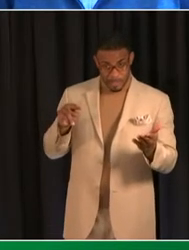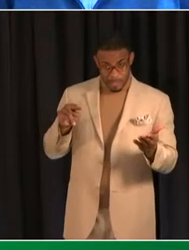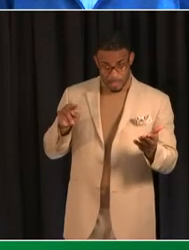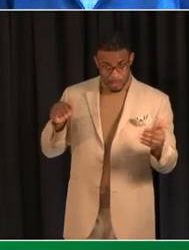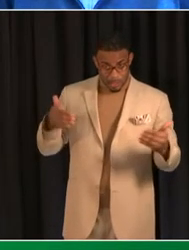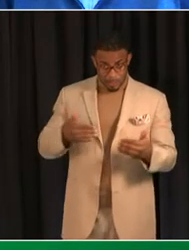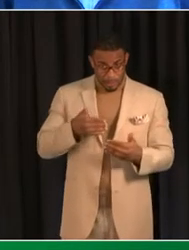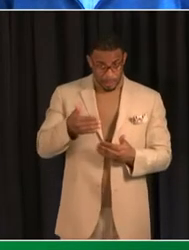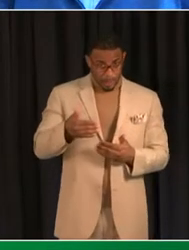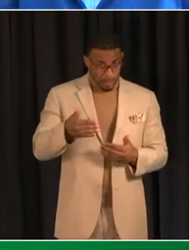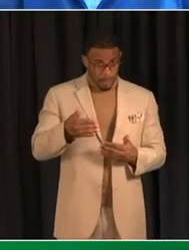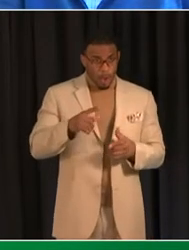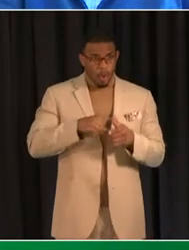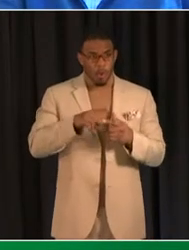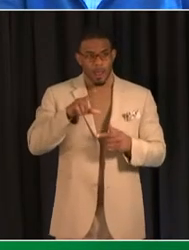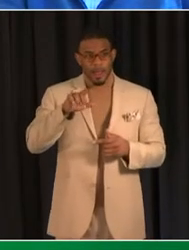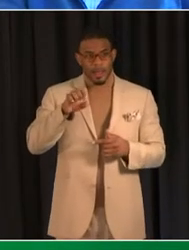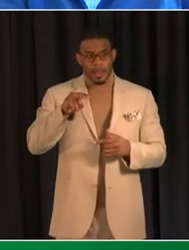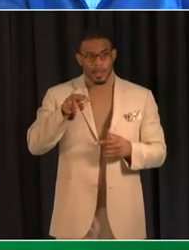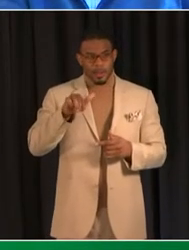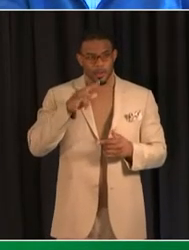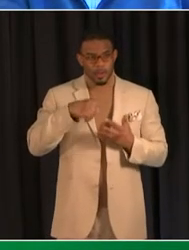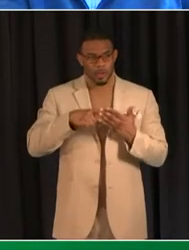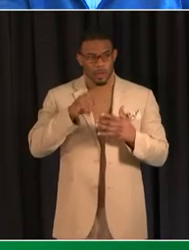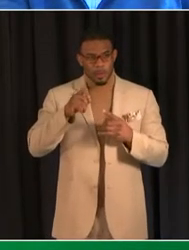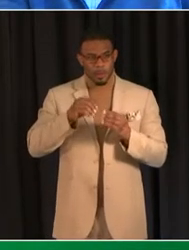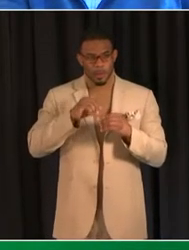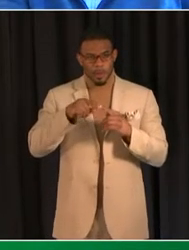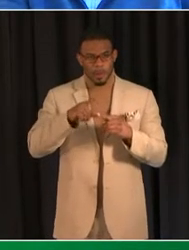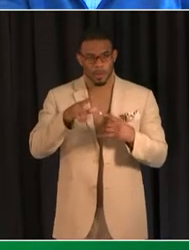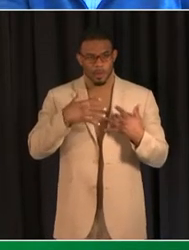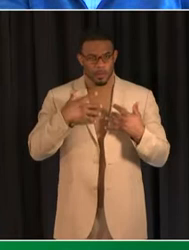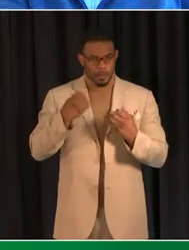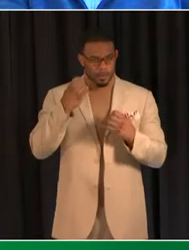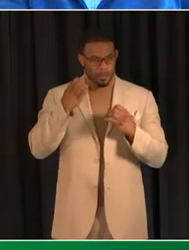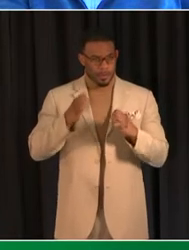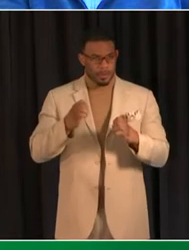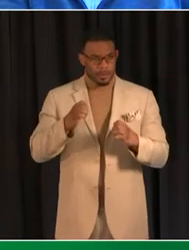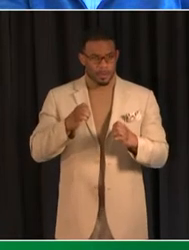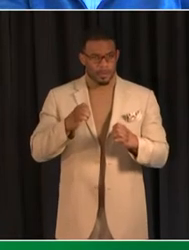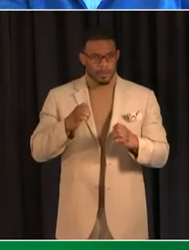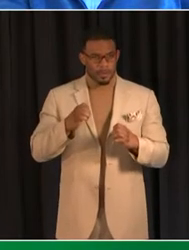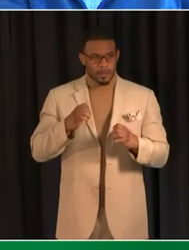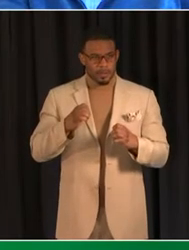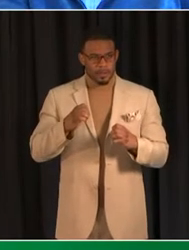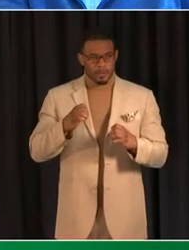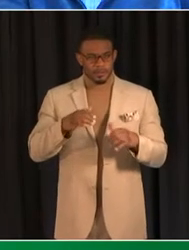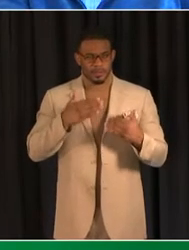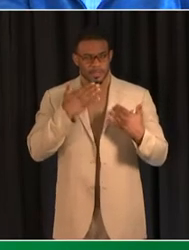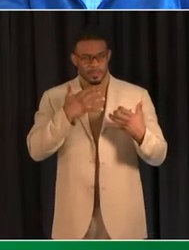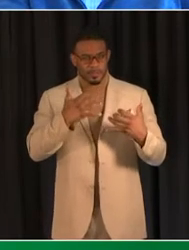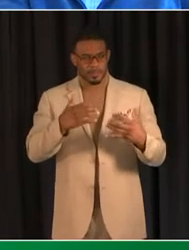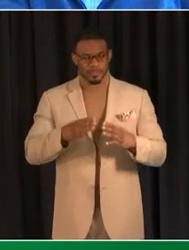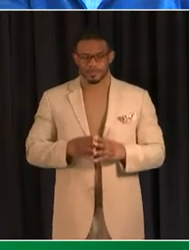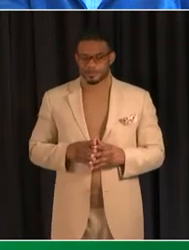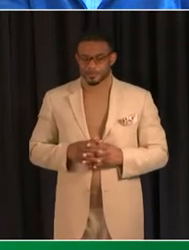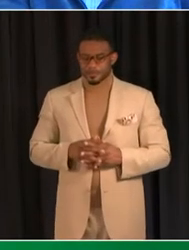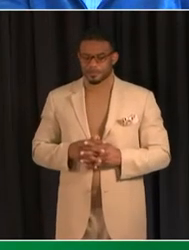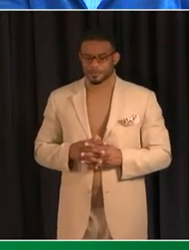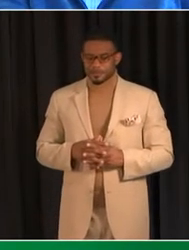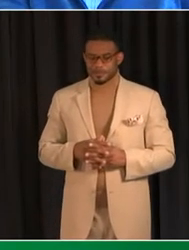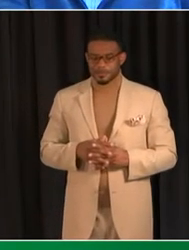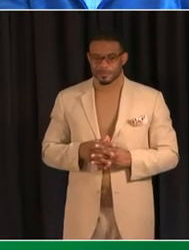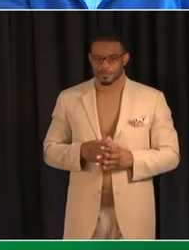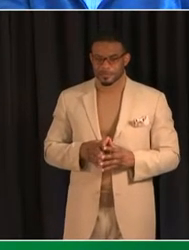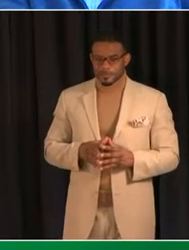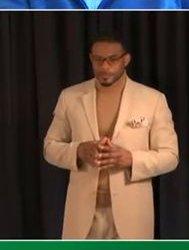back to John to introduce Leona, who will talk a little bit more about some of the recovery efforts that our bids are undertaking. So thank you so much for